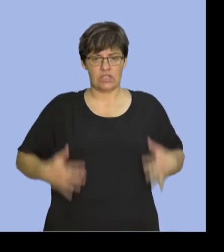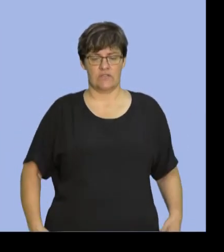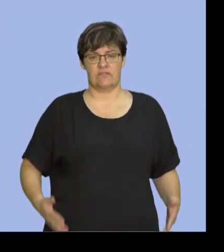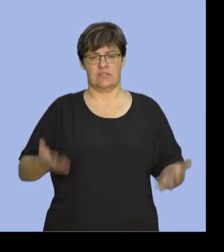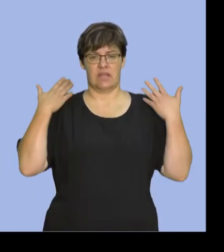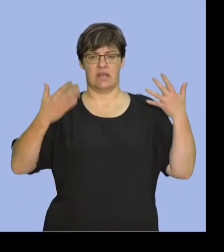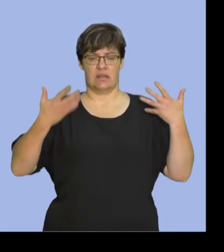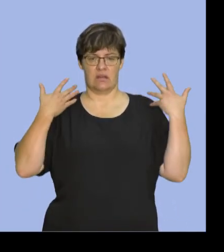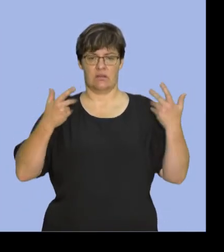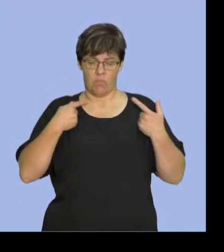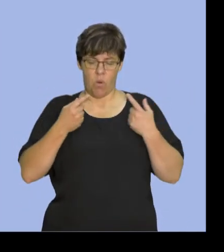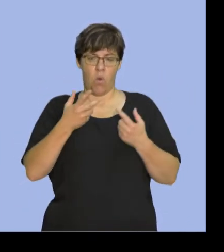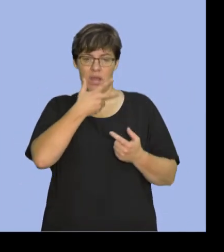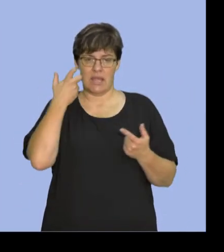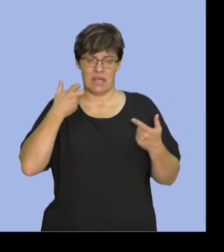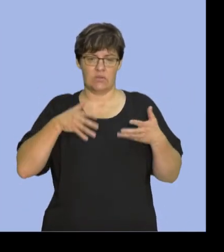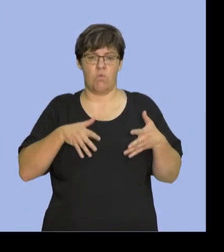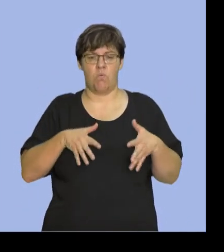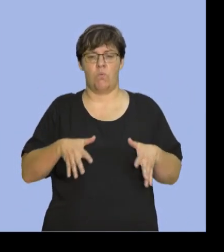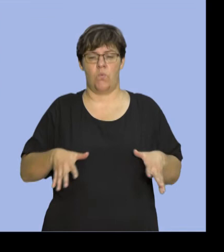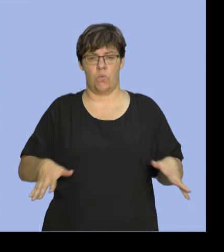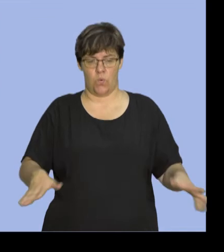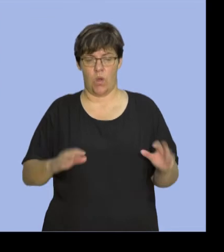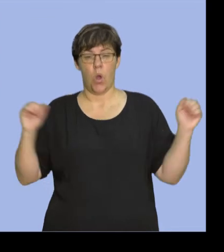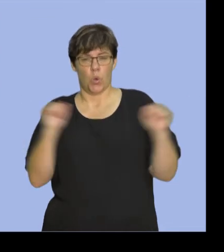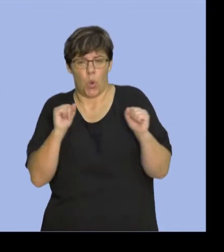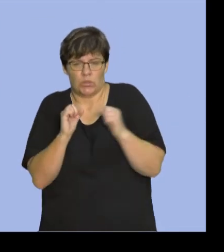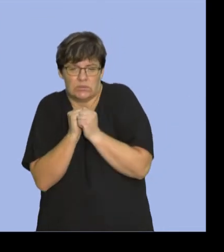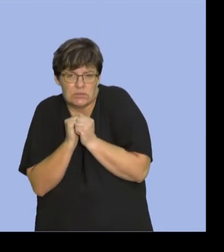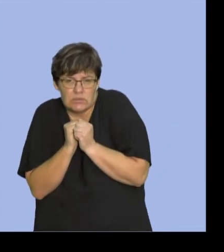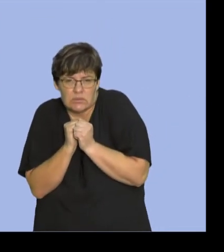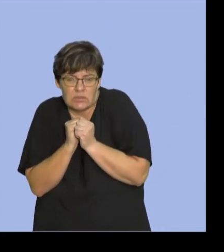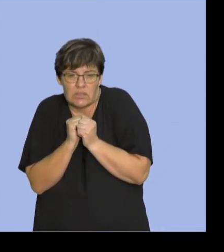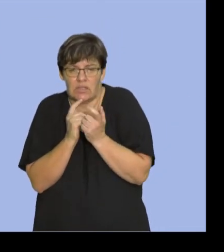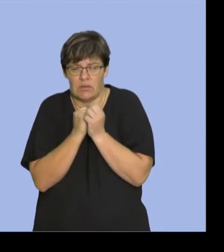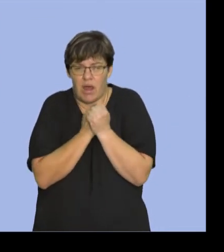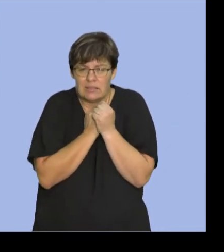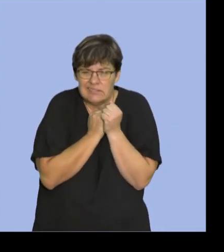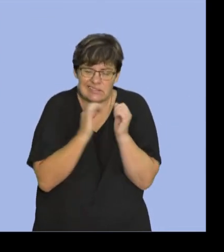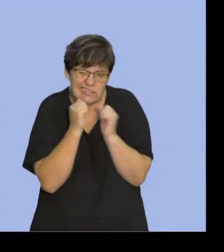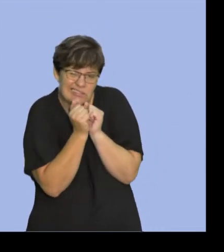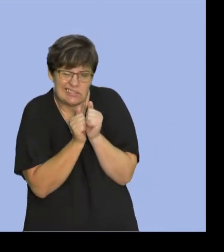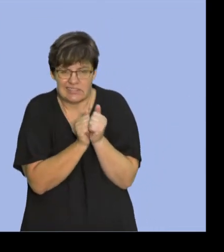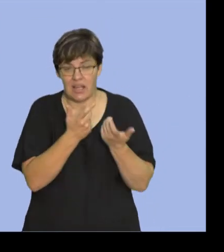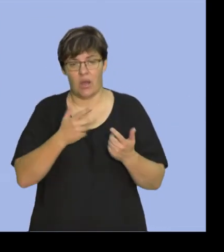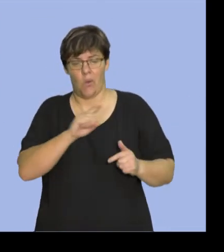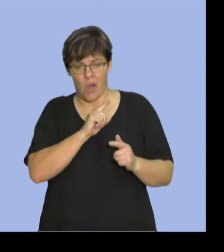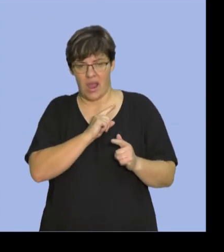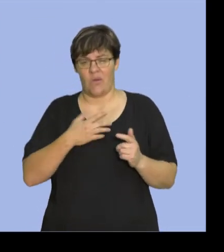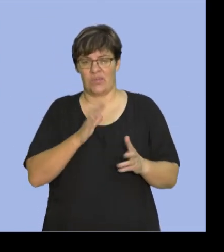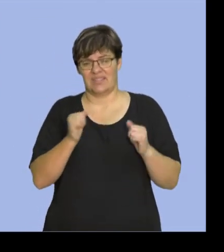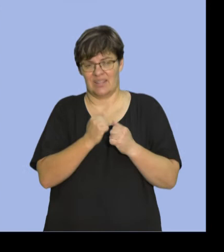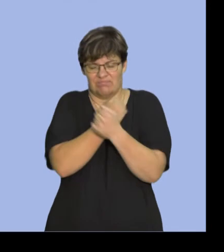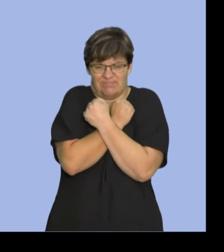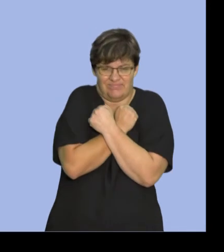to lose more heat, whereas on a cold day we tend to curl up, huddle up together, and we embrace